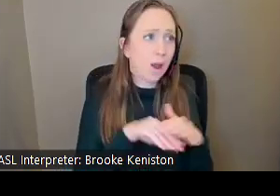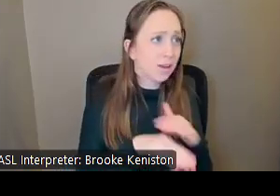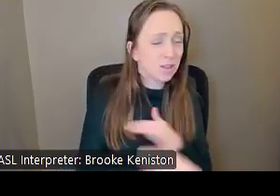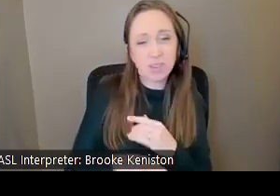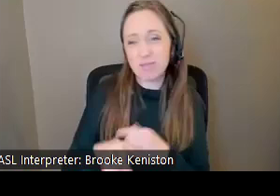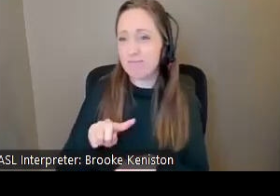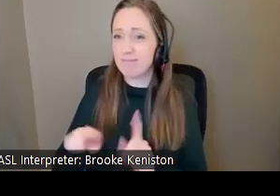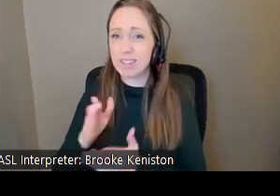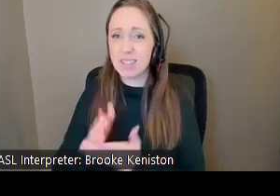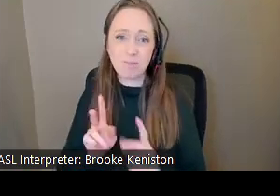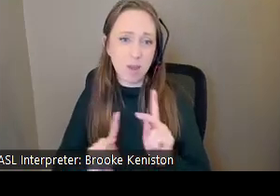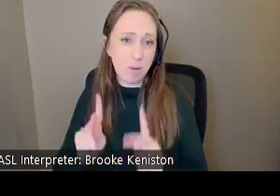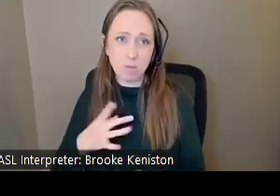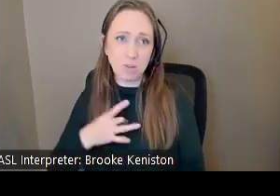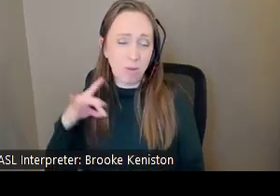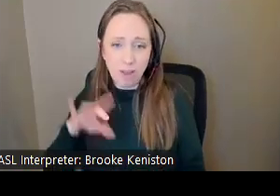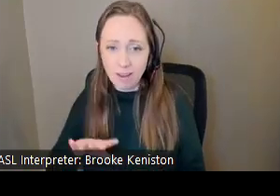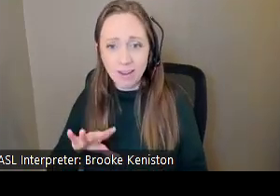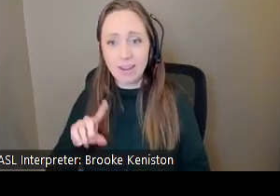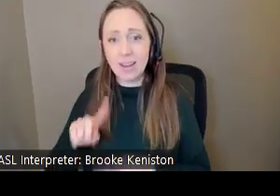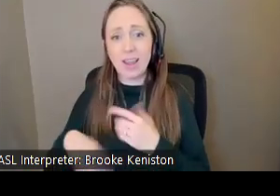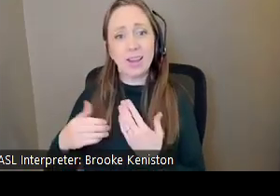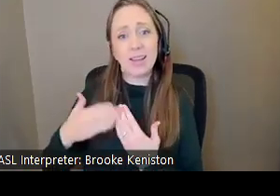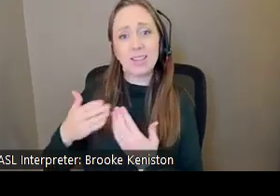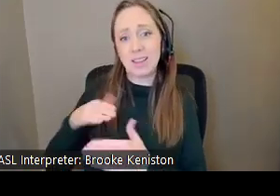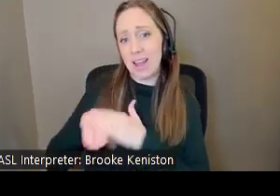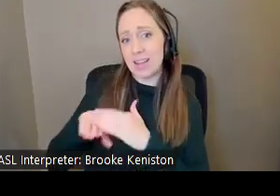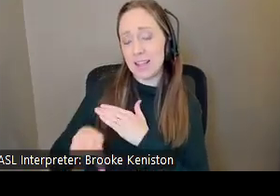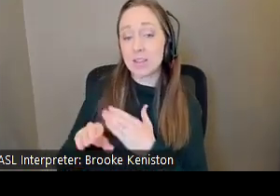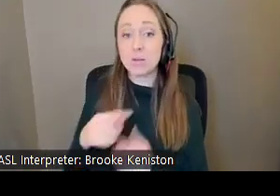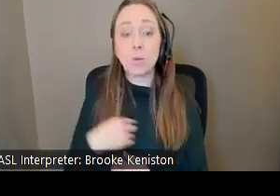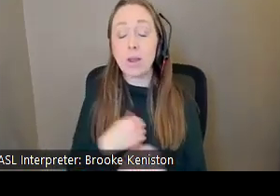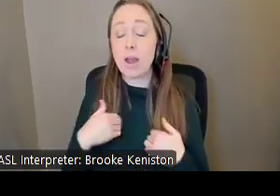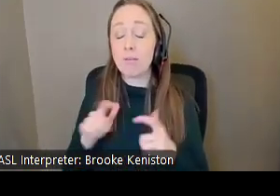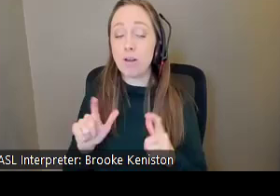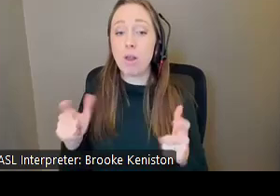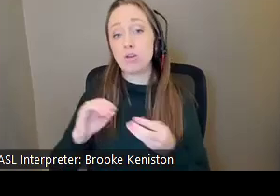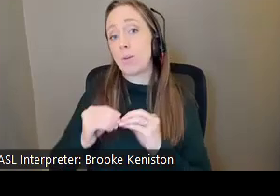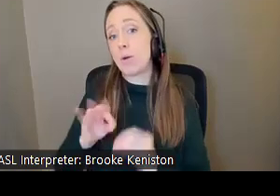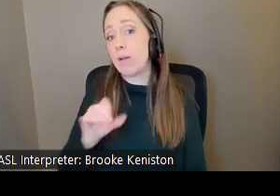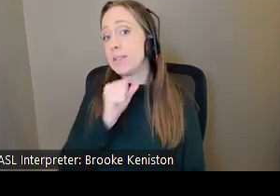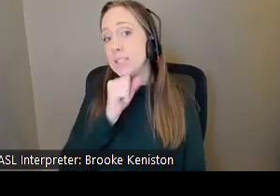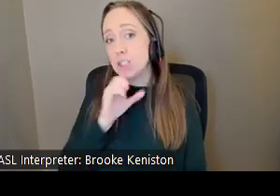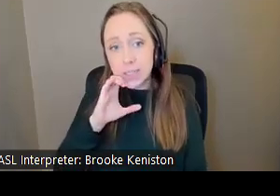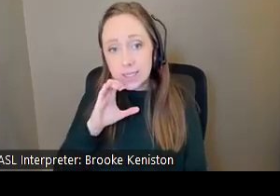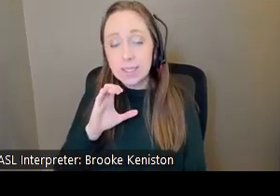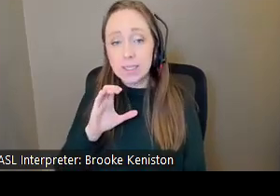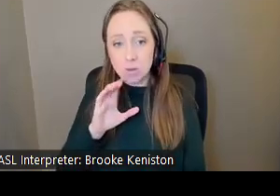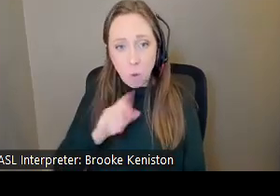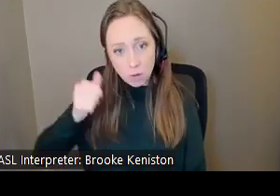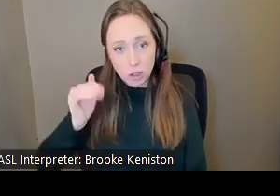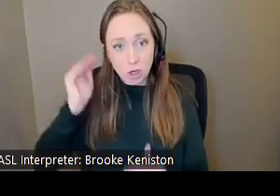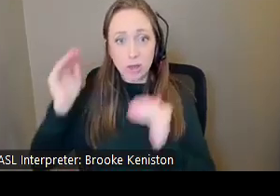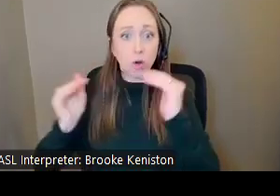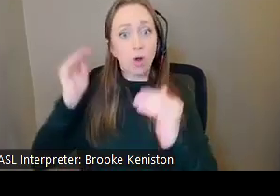And so we may want to correct for that and think about what workflows and things do we need in our systems.